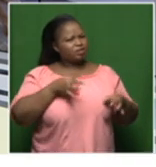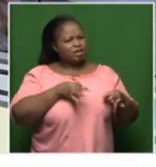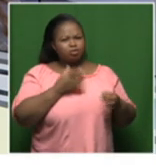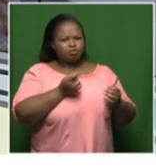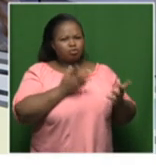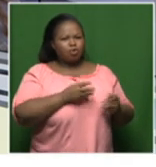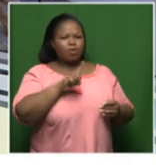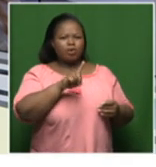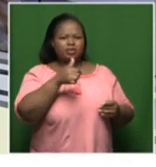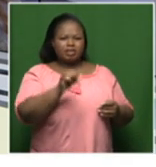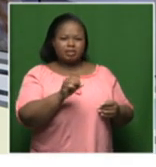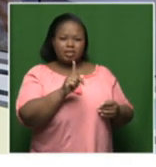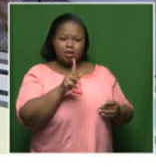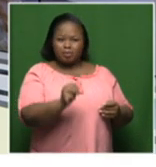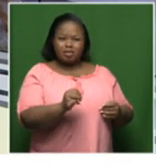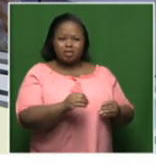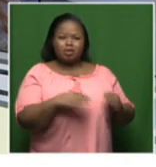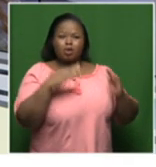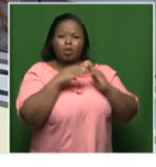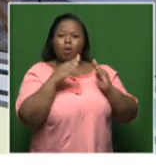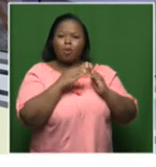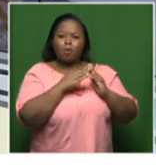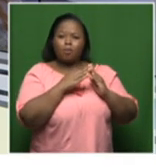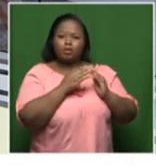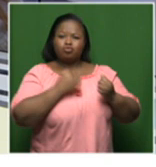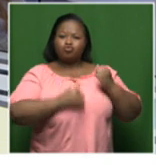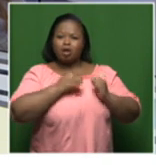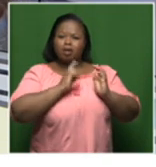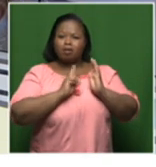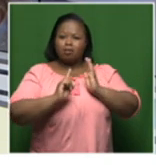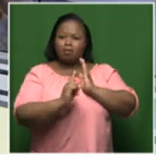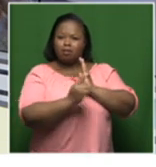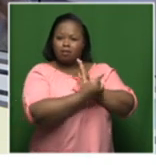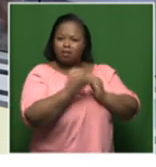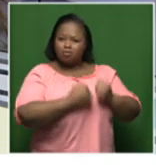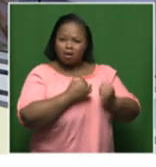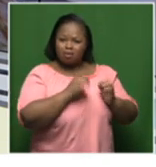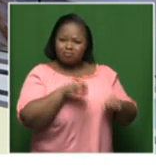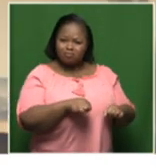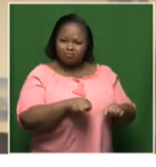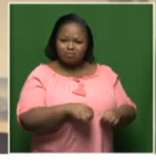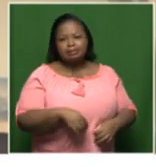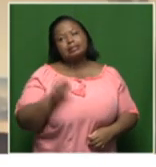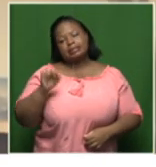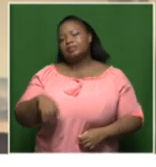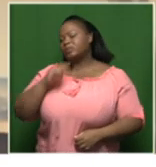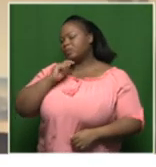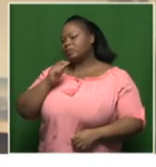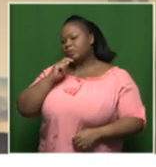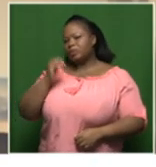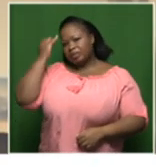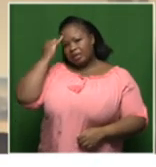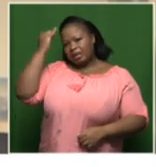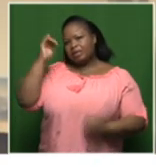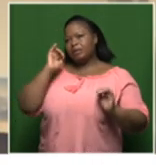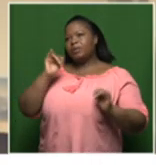this? 160 kilometers at home? Yeah, I guess it was probably a bit of a crazy idea. On the